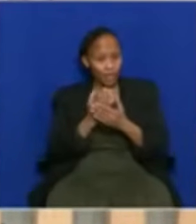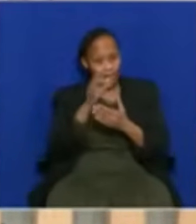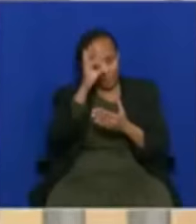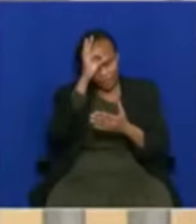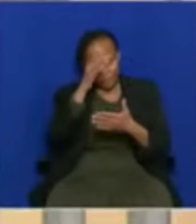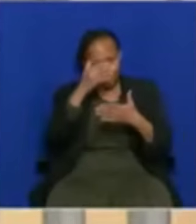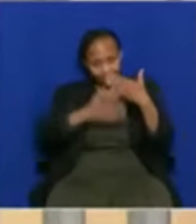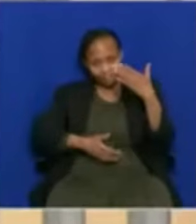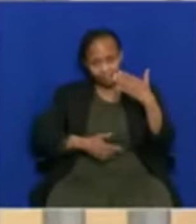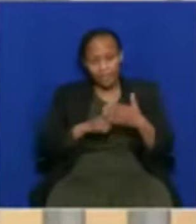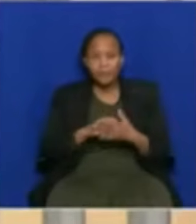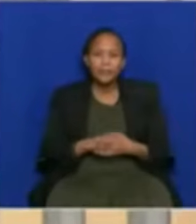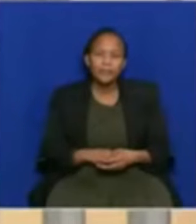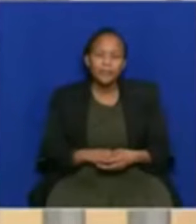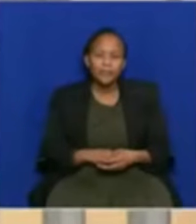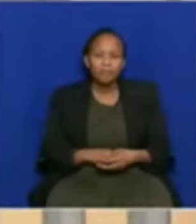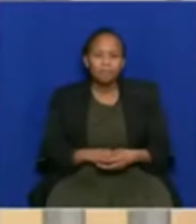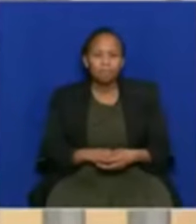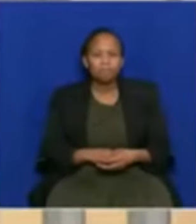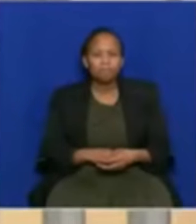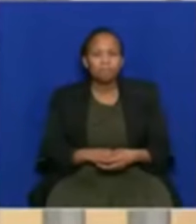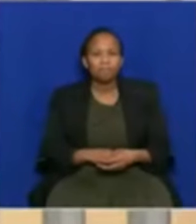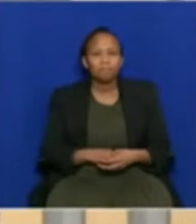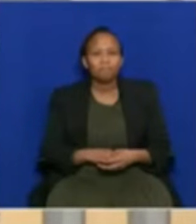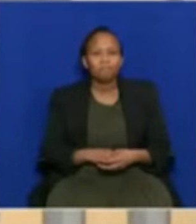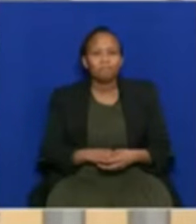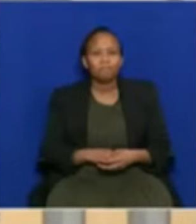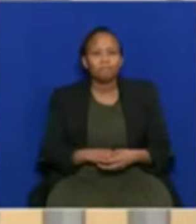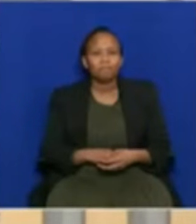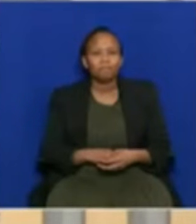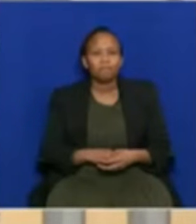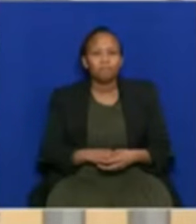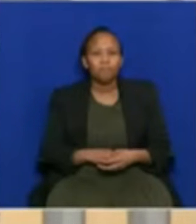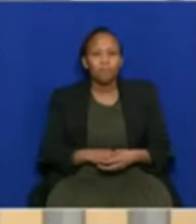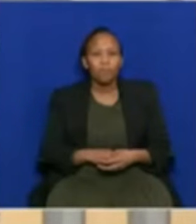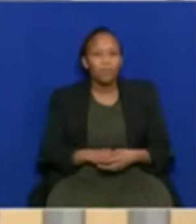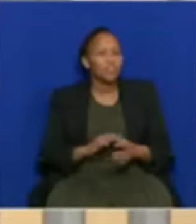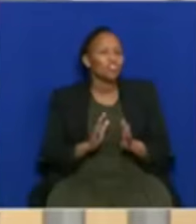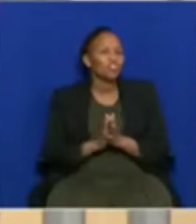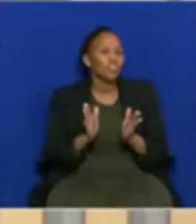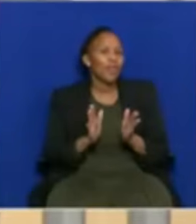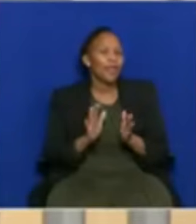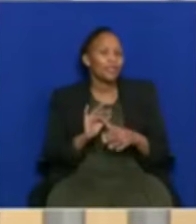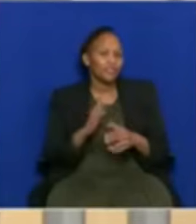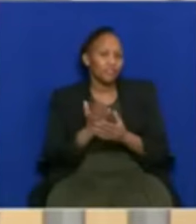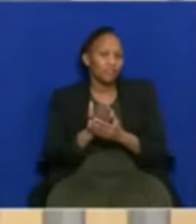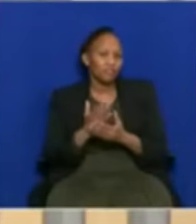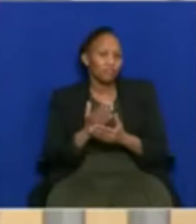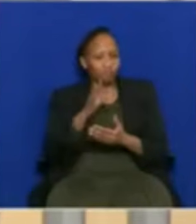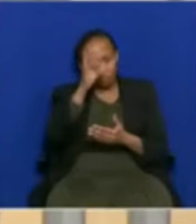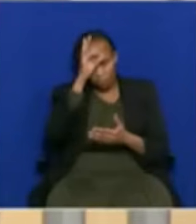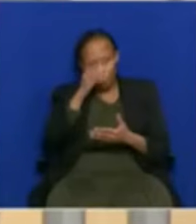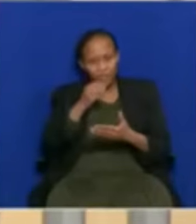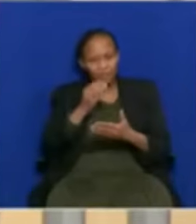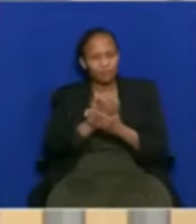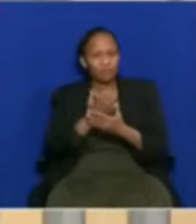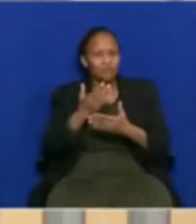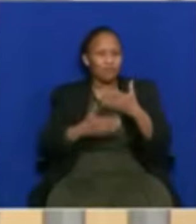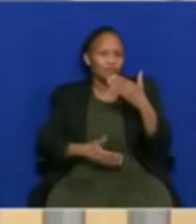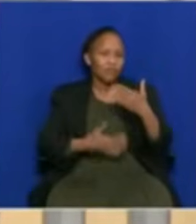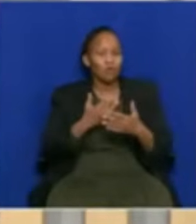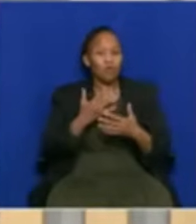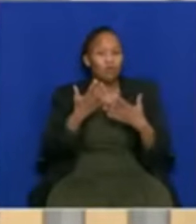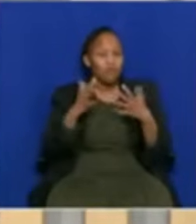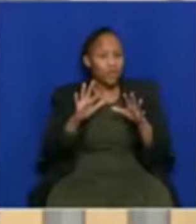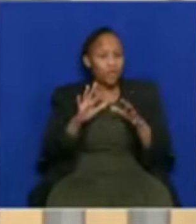to a generalized one. Yes. And that is the docket that was locked up in a safe or whatever,